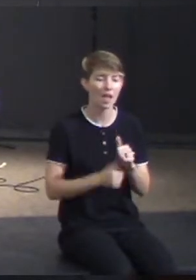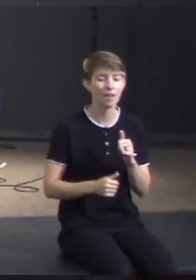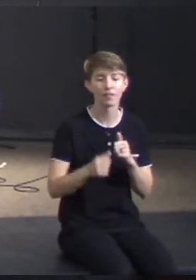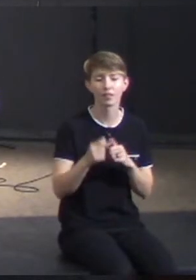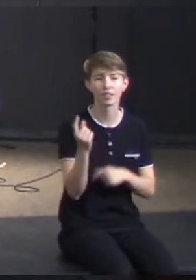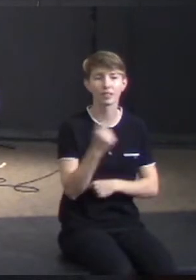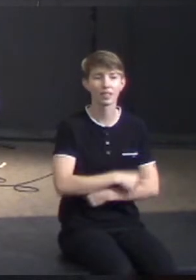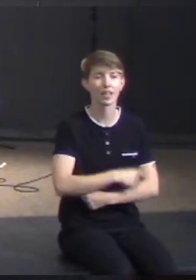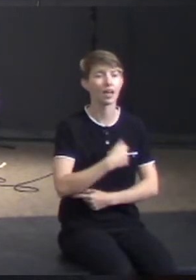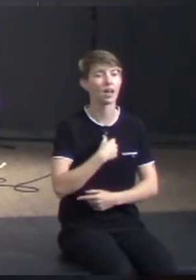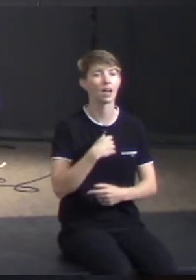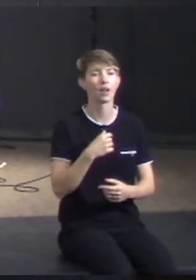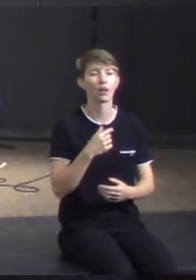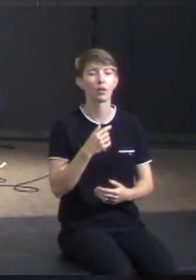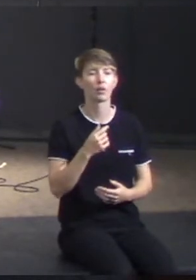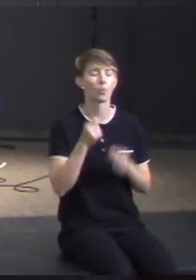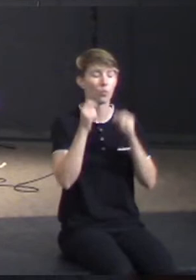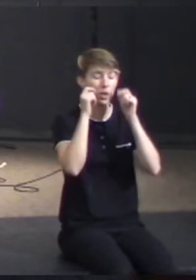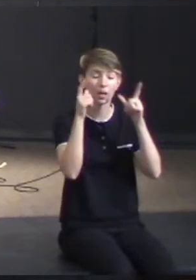God.